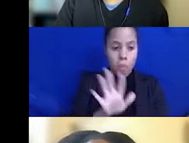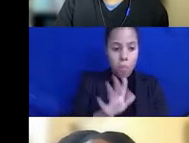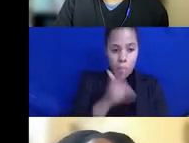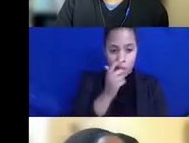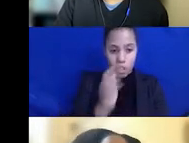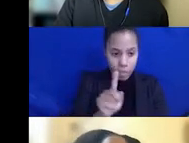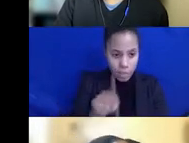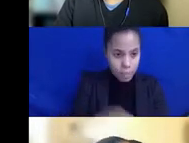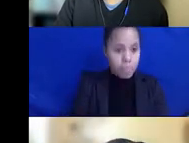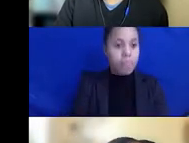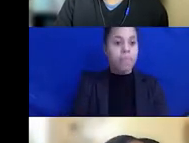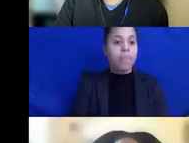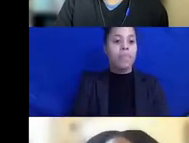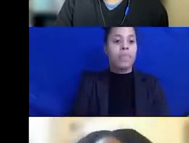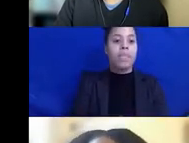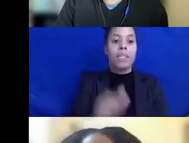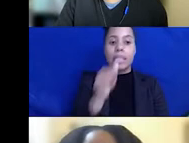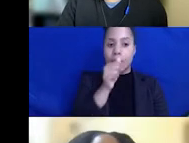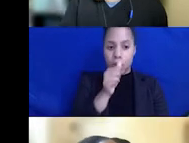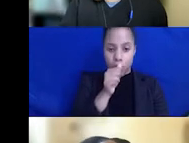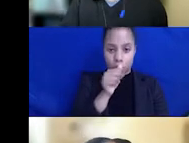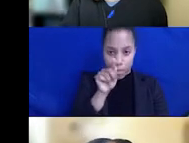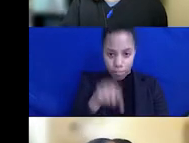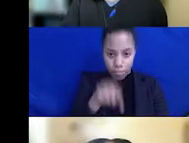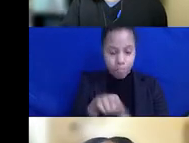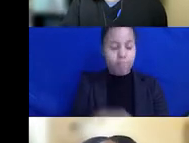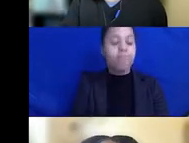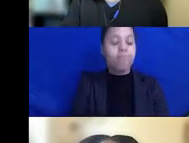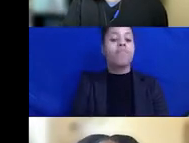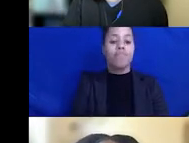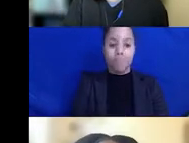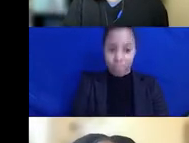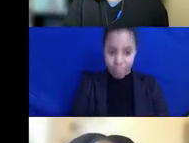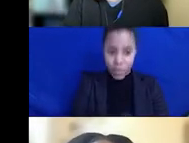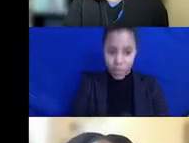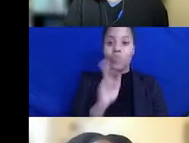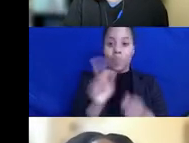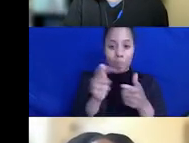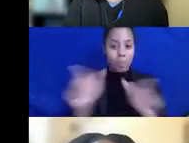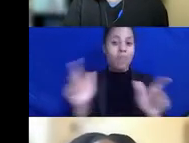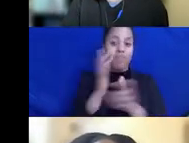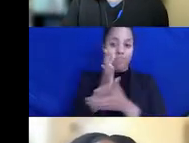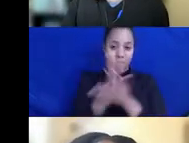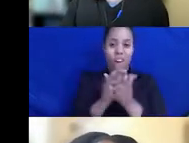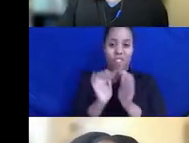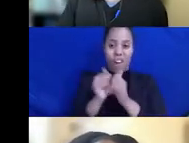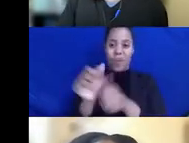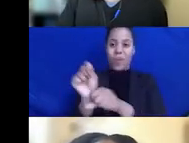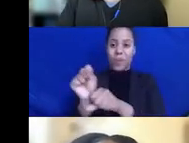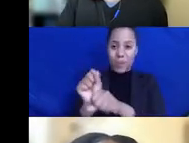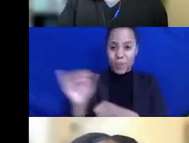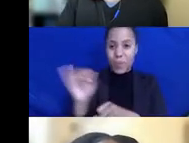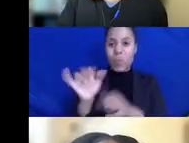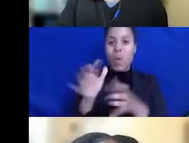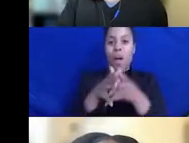Secret, yes, that's a big part of how surveillance works as well. A lot of it is done in secrecy.